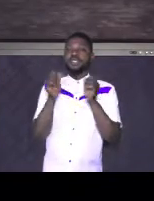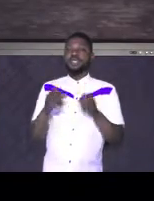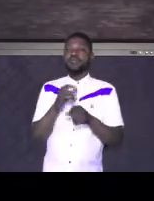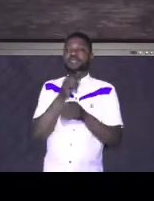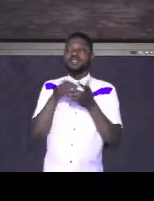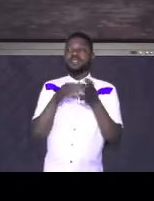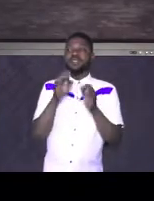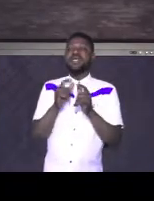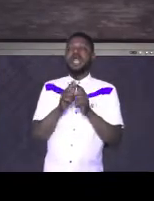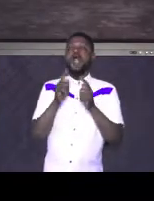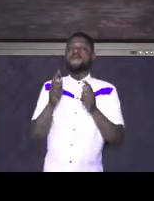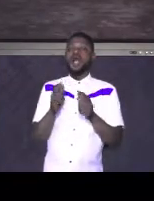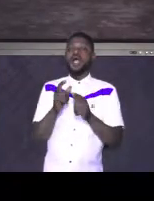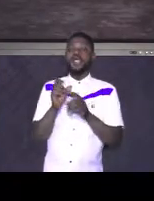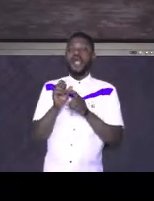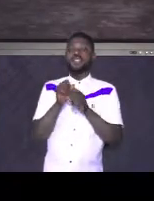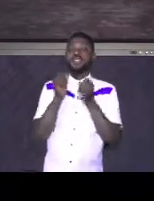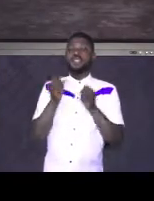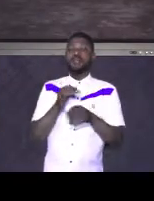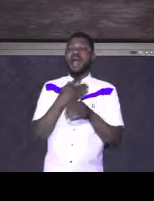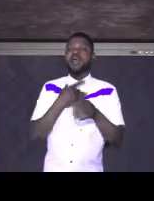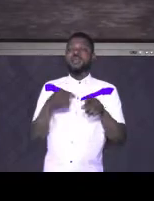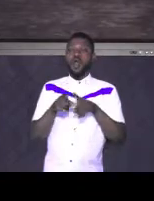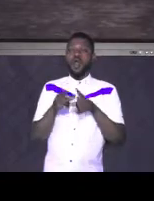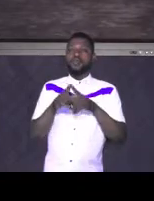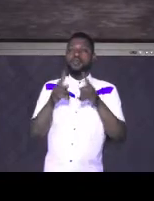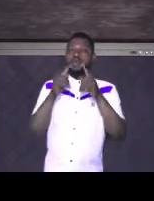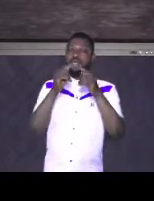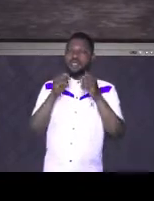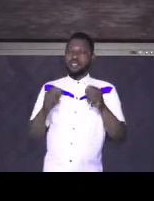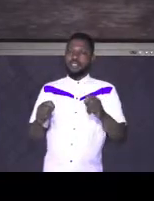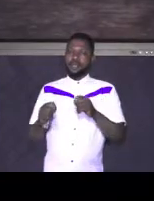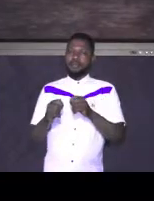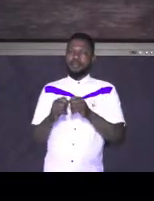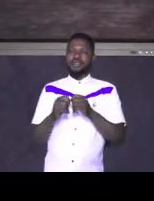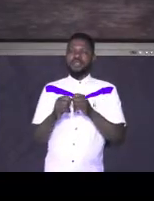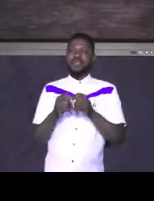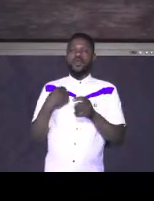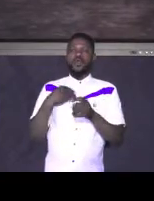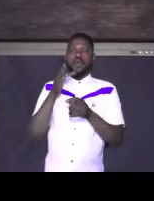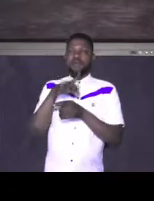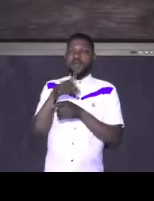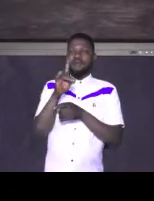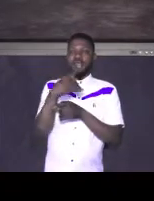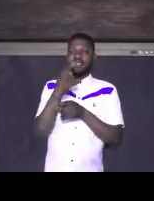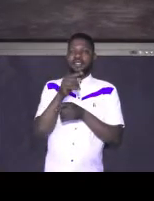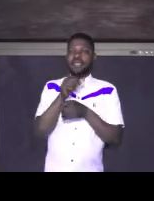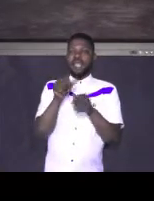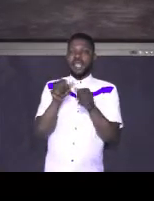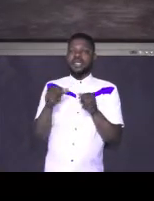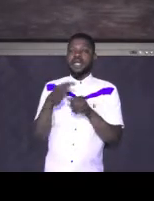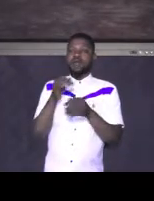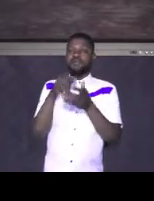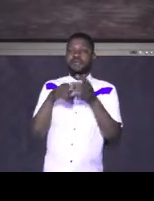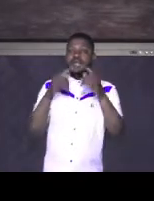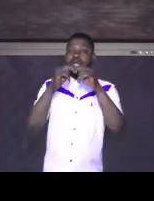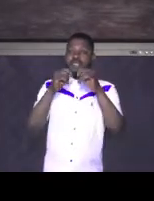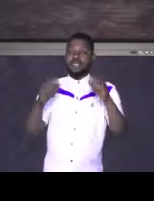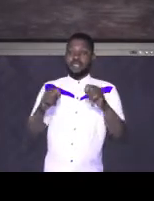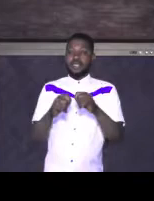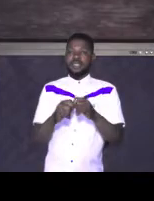shape. This is a compound shape of some sort, but it's also a trapezoid. And so we'll find the area of this